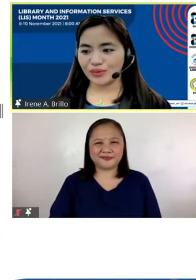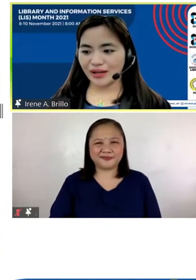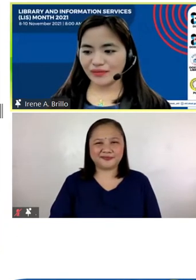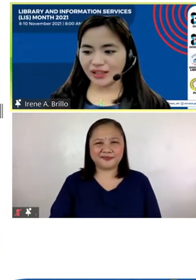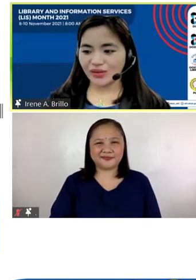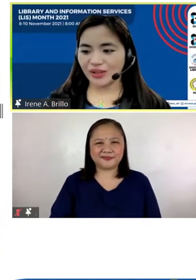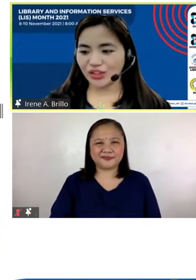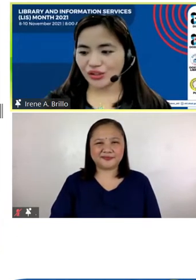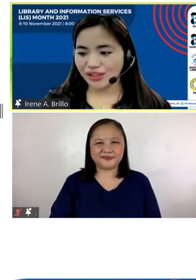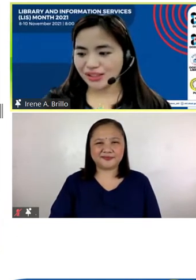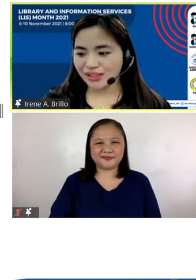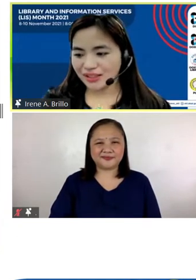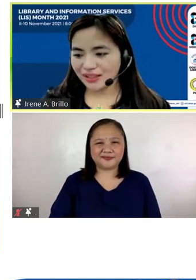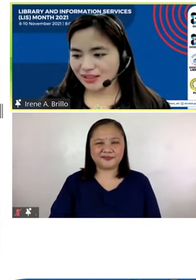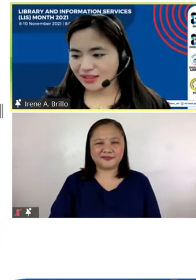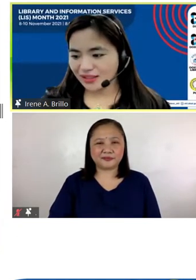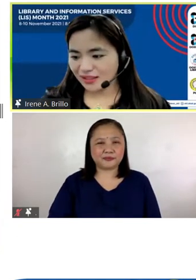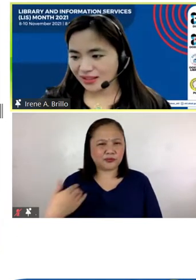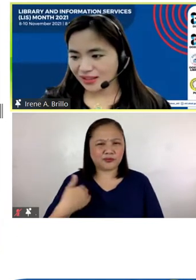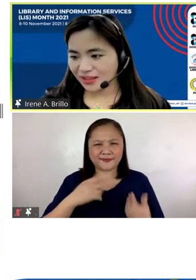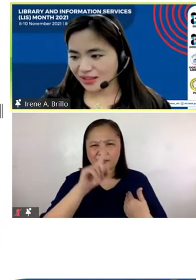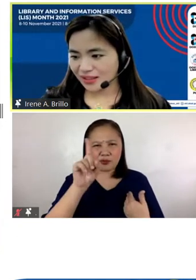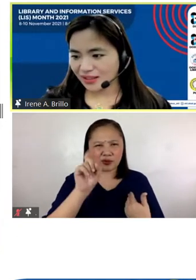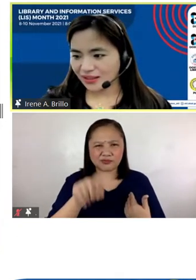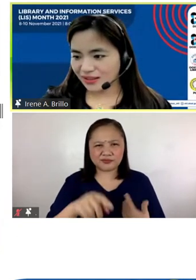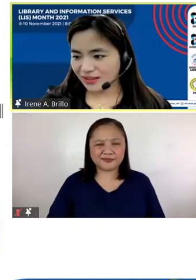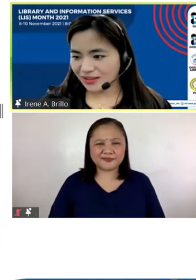Ayan. Do we have any questions?